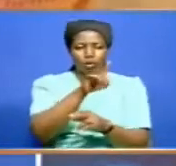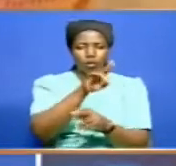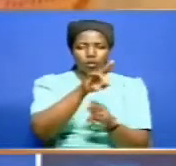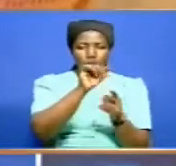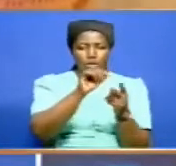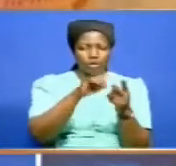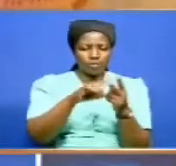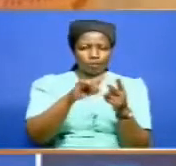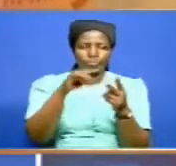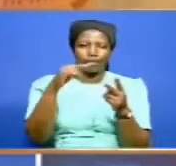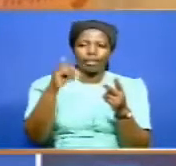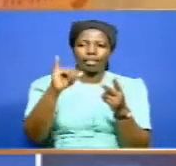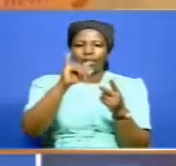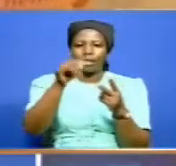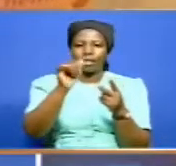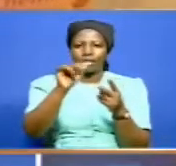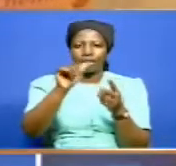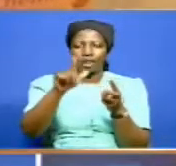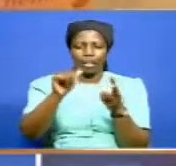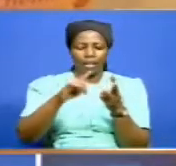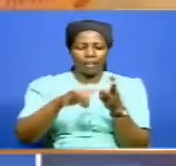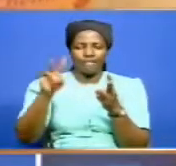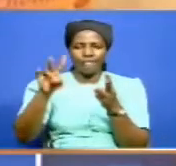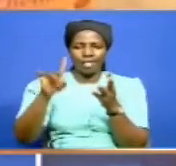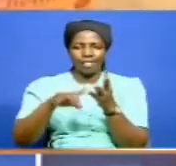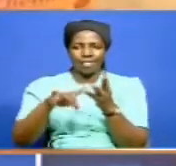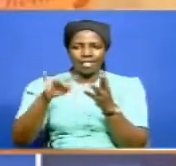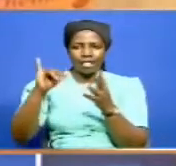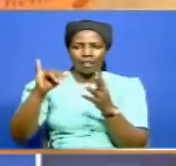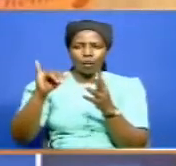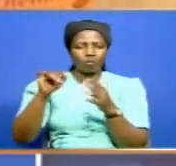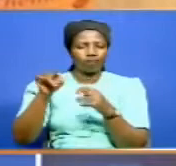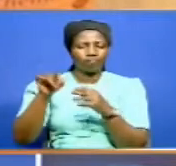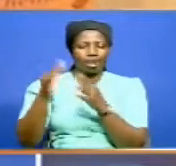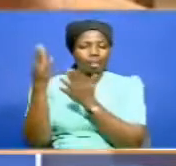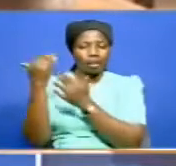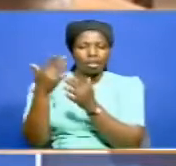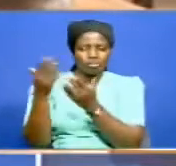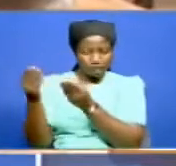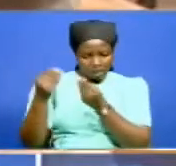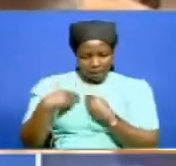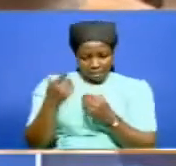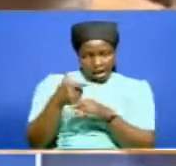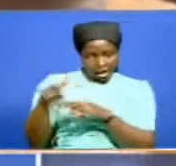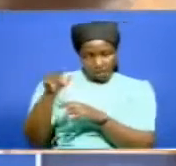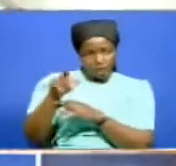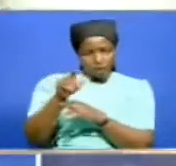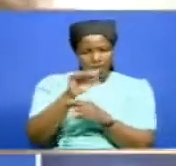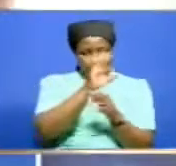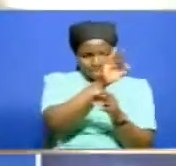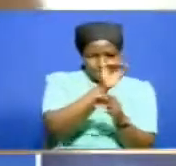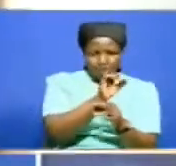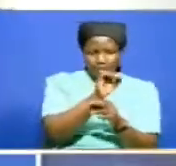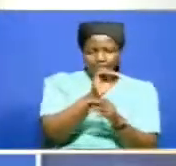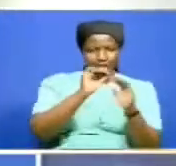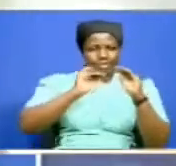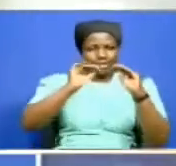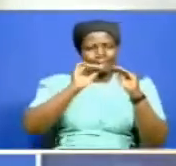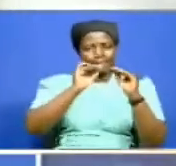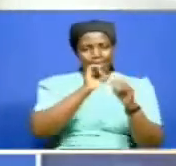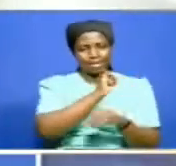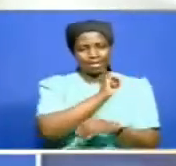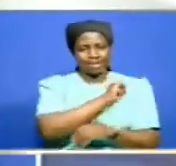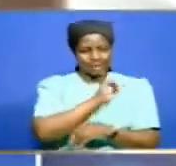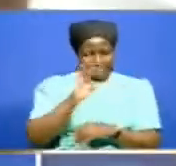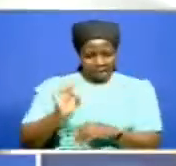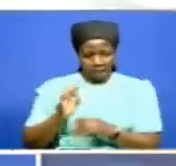Ijara, Fafi, and Liboi, were expected to receive additional 30 teaching staff each. And none has reported there,